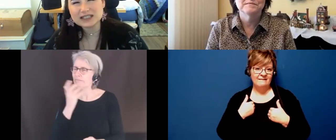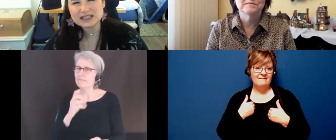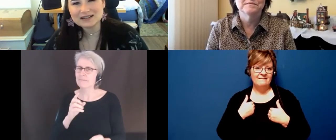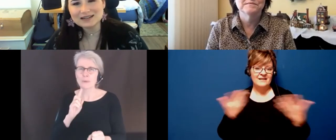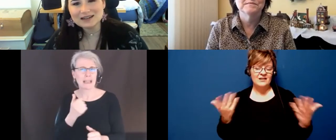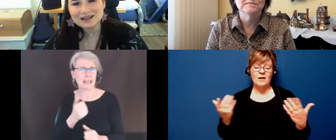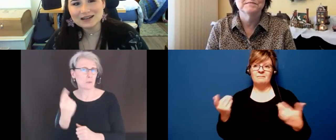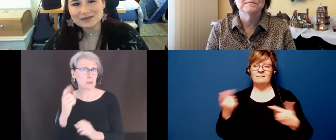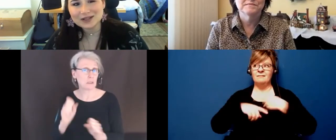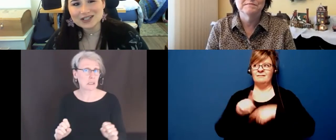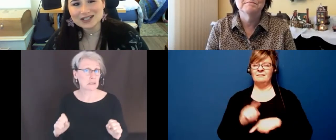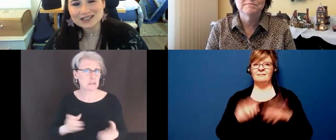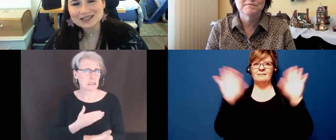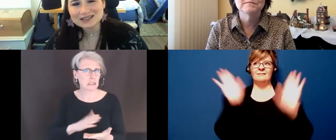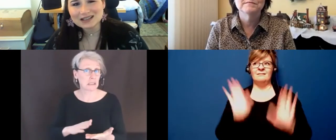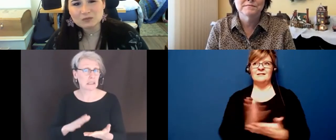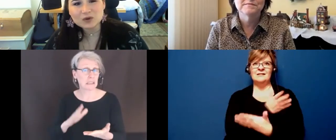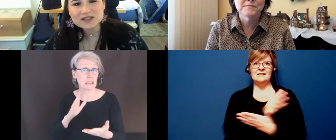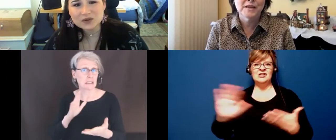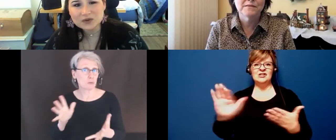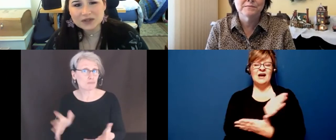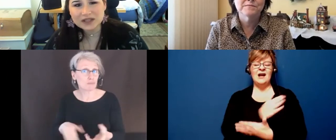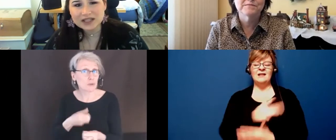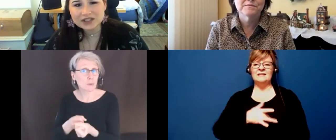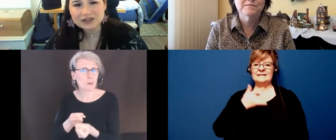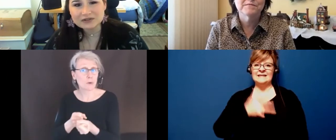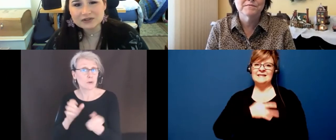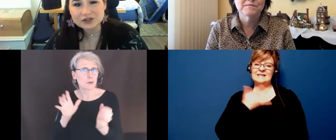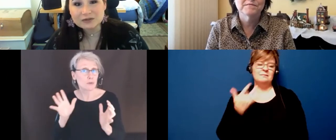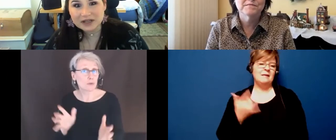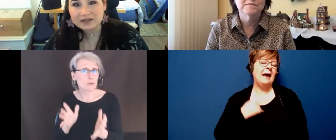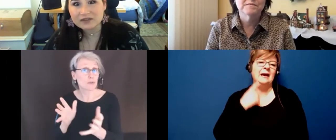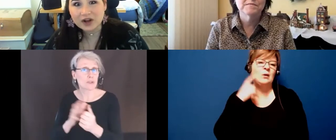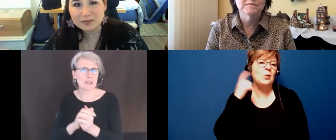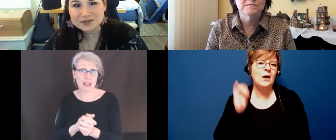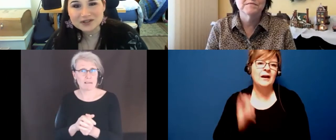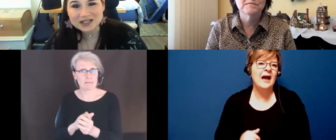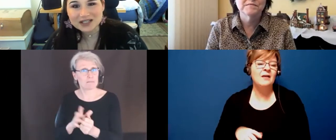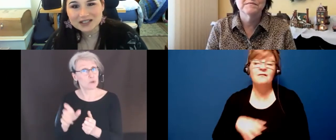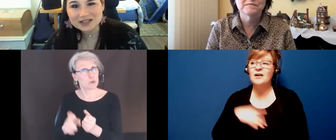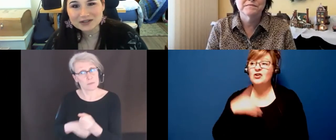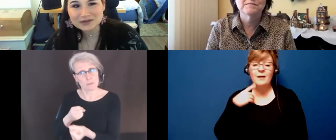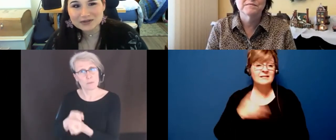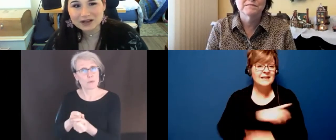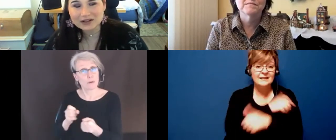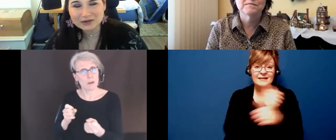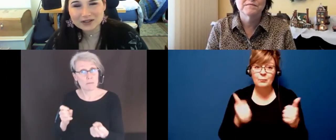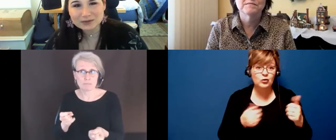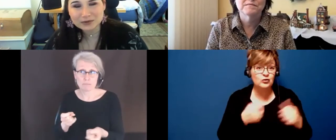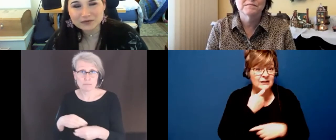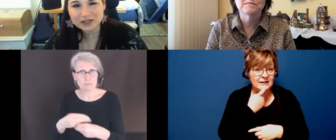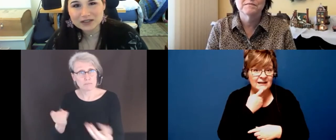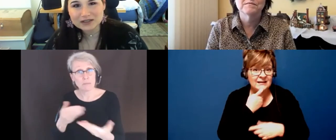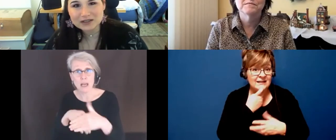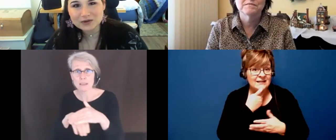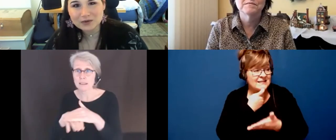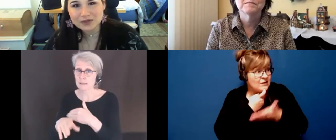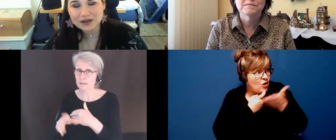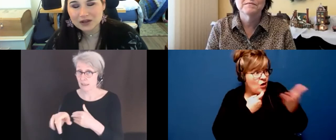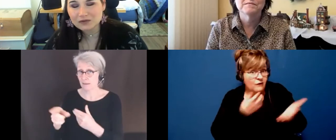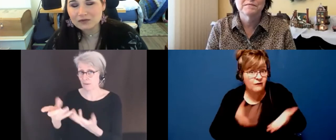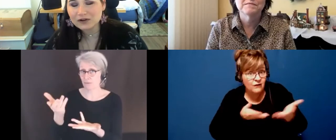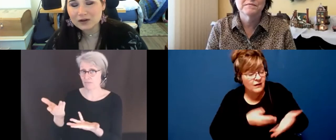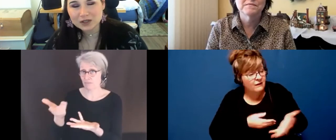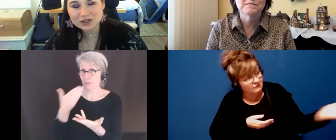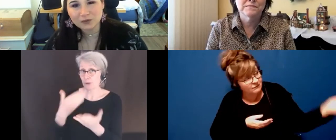anyone can sing, given the chance, and more so that they should be given the opportunity to, and you guys are proving it. So